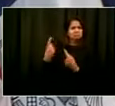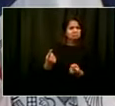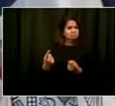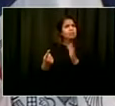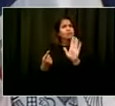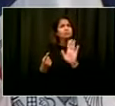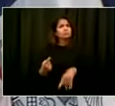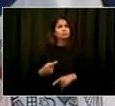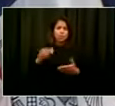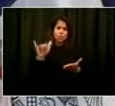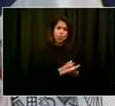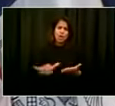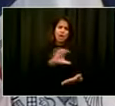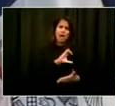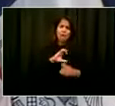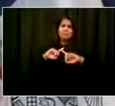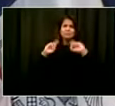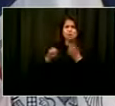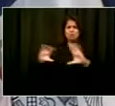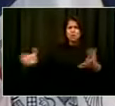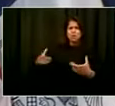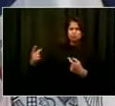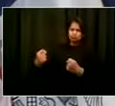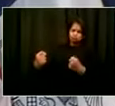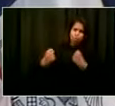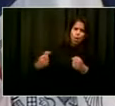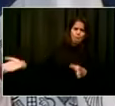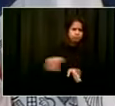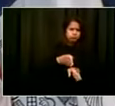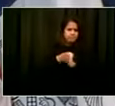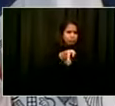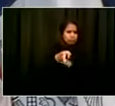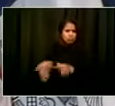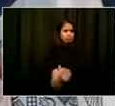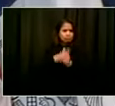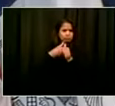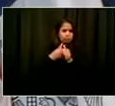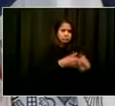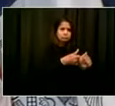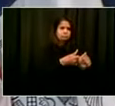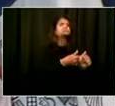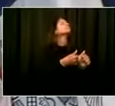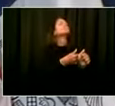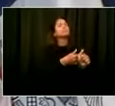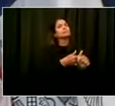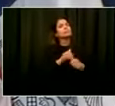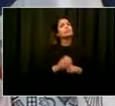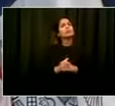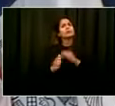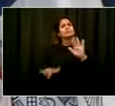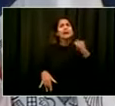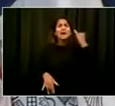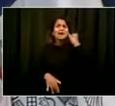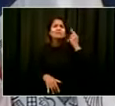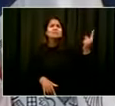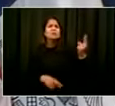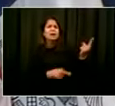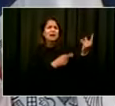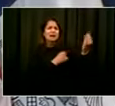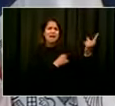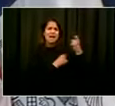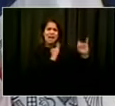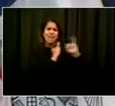when I was on Ebro's show, about what it was, what I thought about it today, and I said, let me explain what I think about the police force today versus what I thought about the